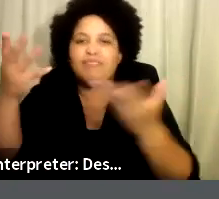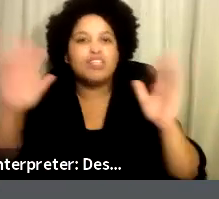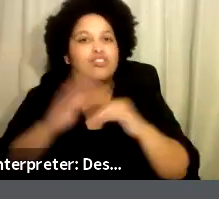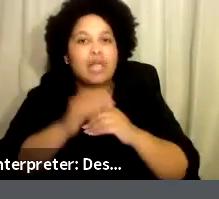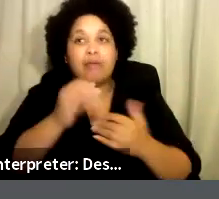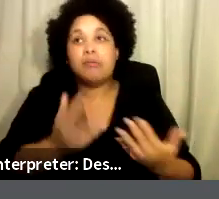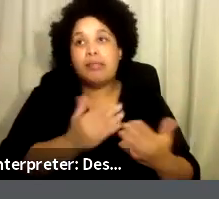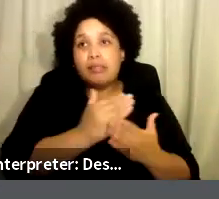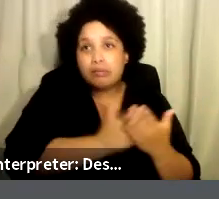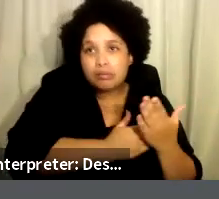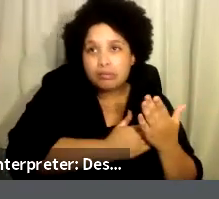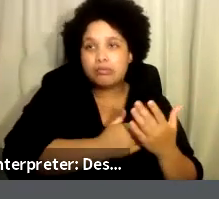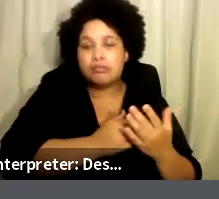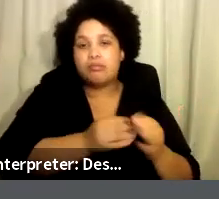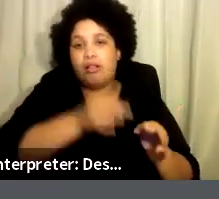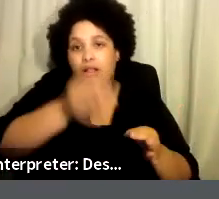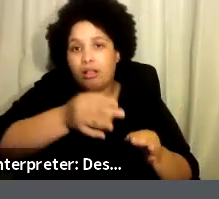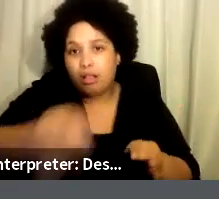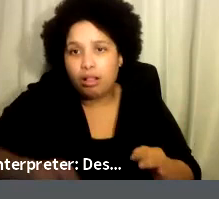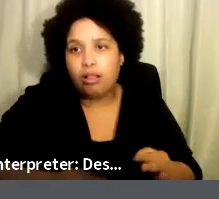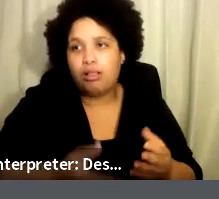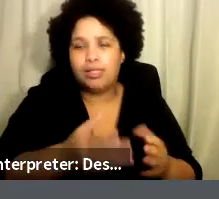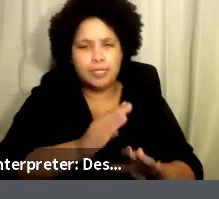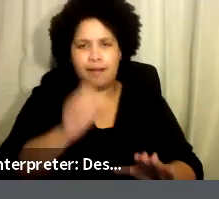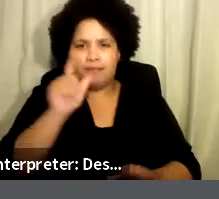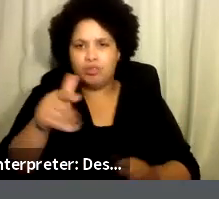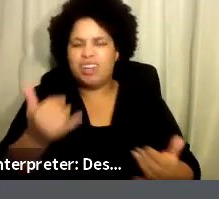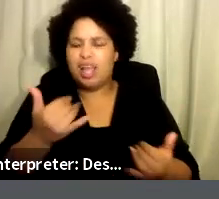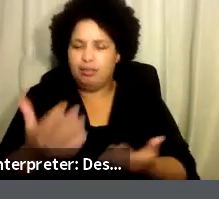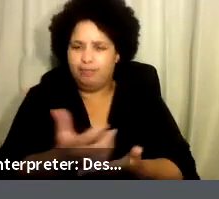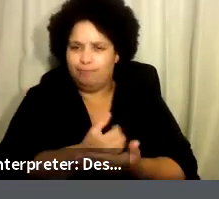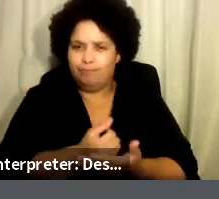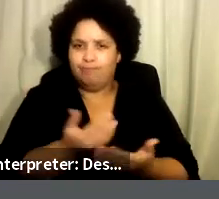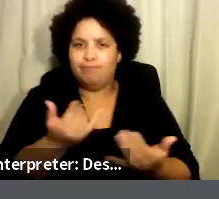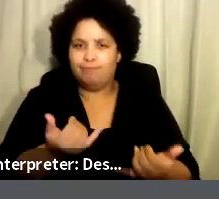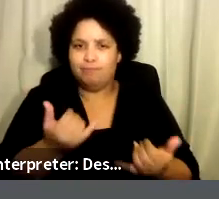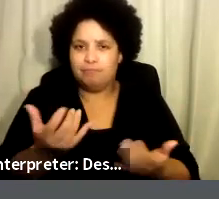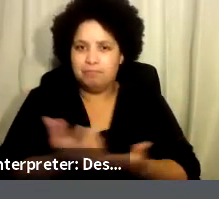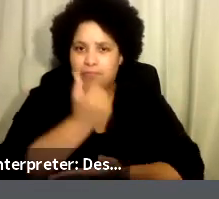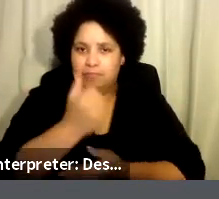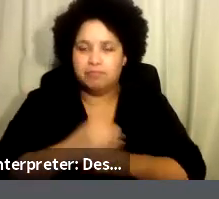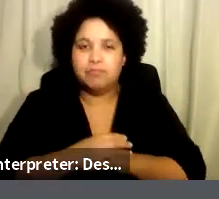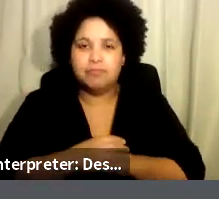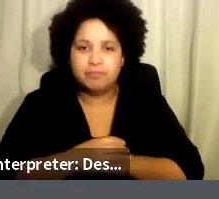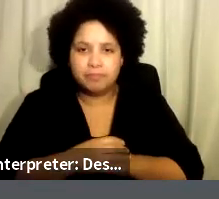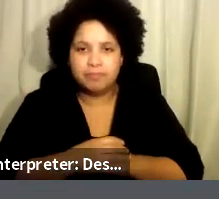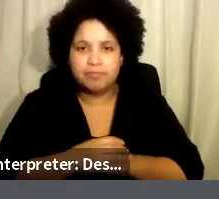put on a wait list because your application is incomplete. So go ahead and get those documents all gathered and ready.